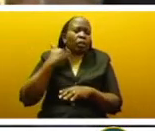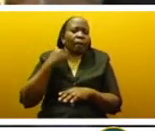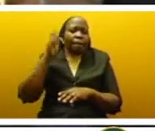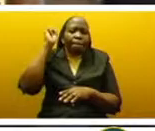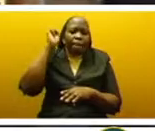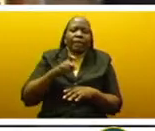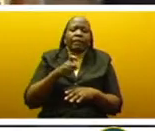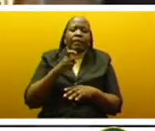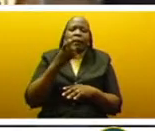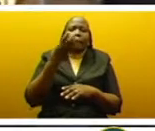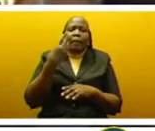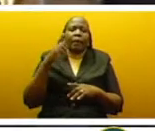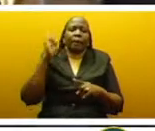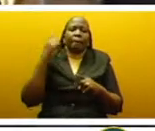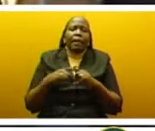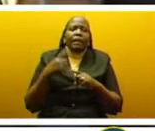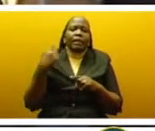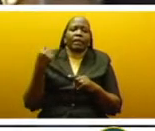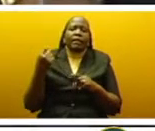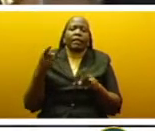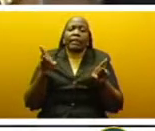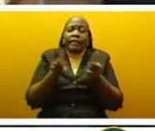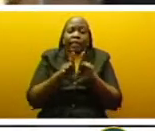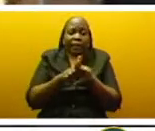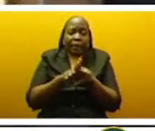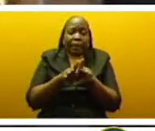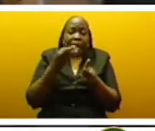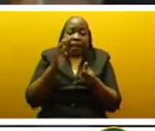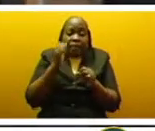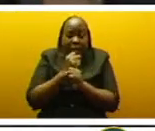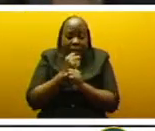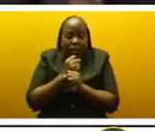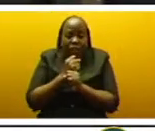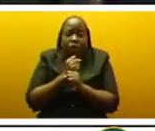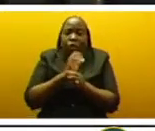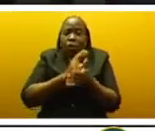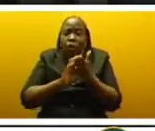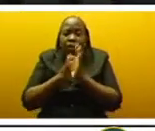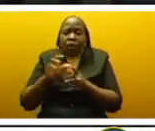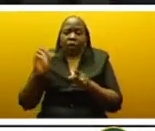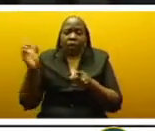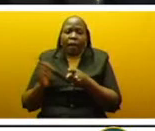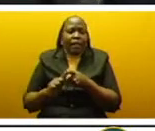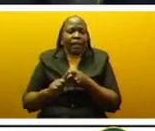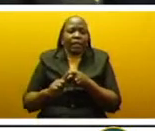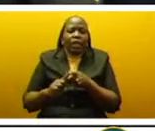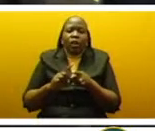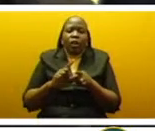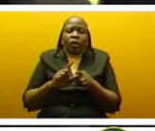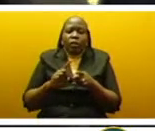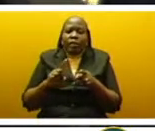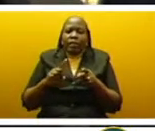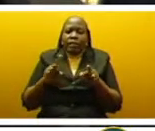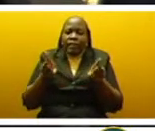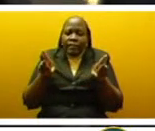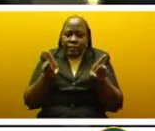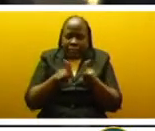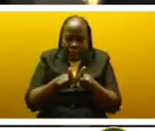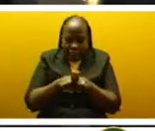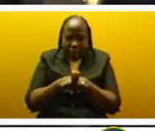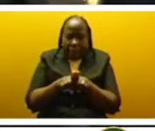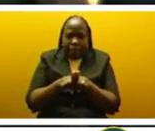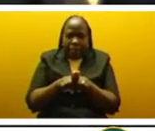punished. And impunity unpunished breeds arrogance.